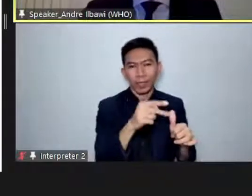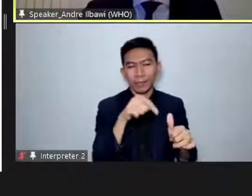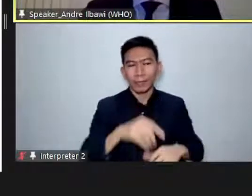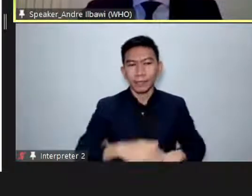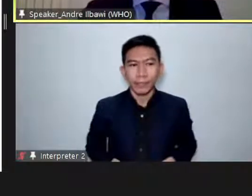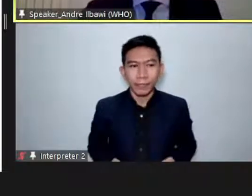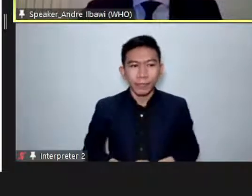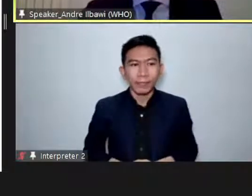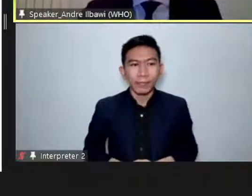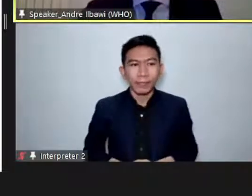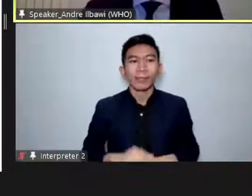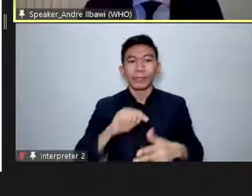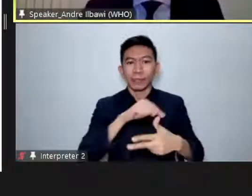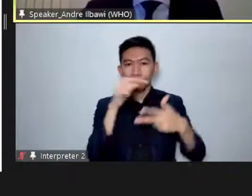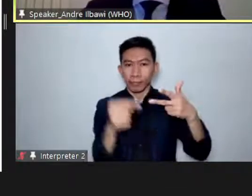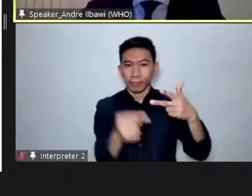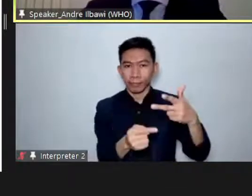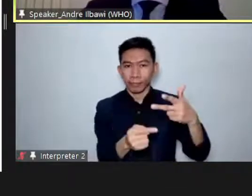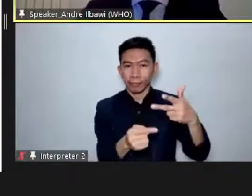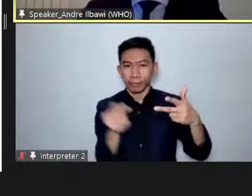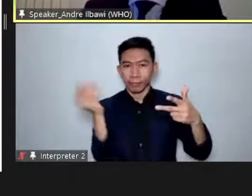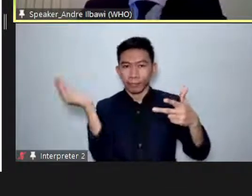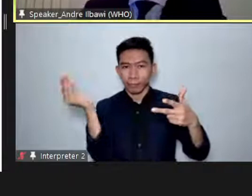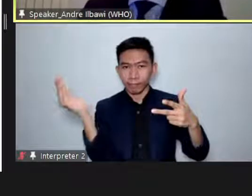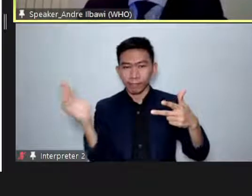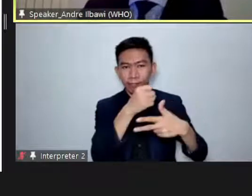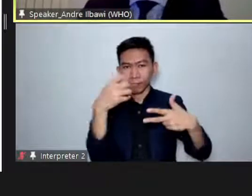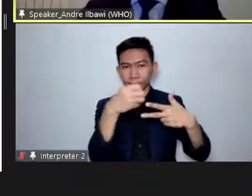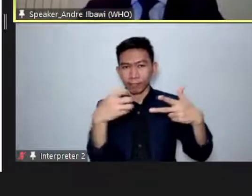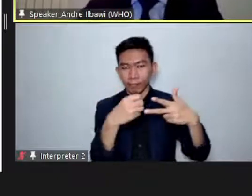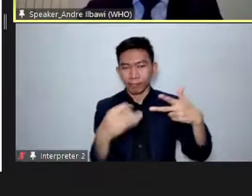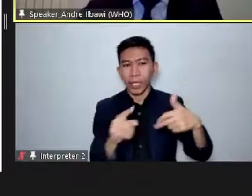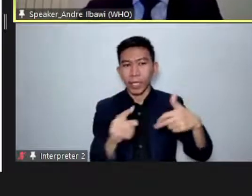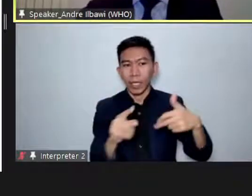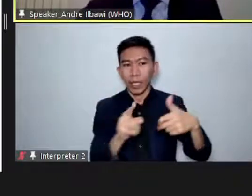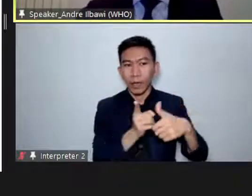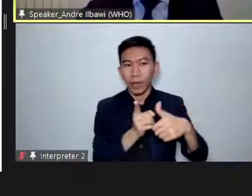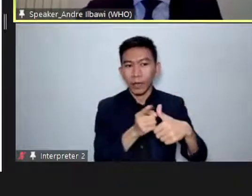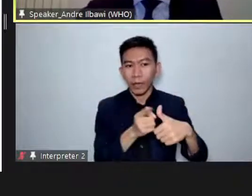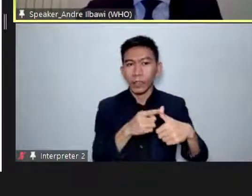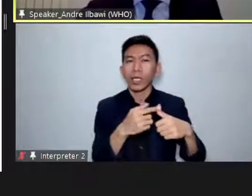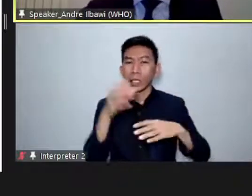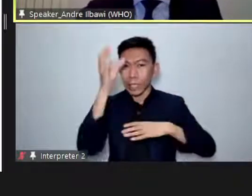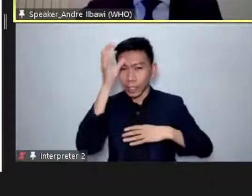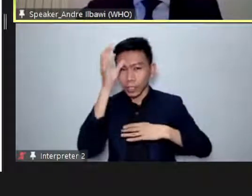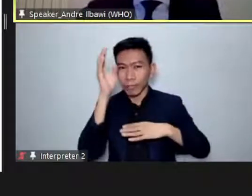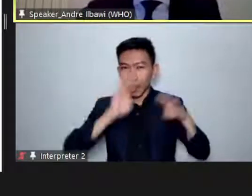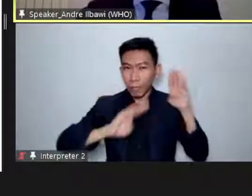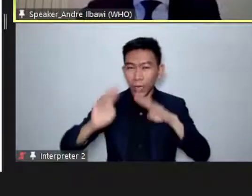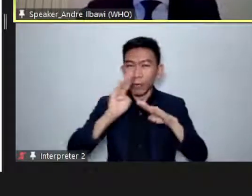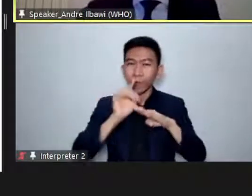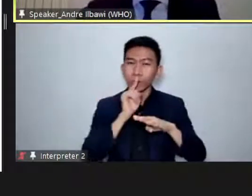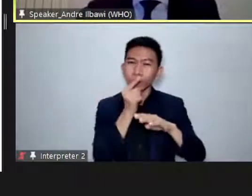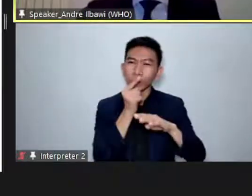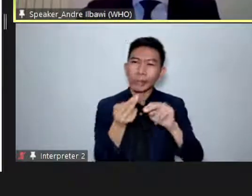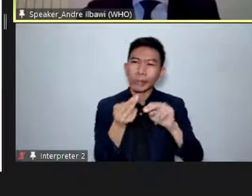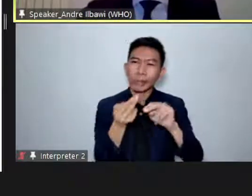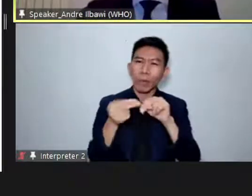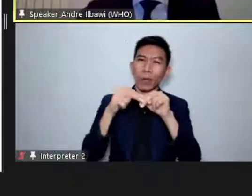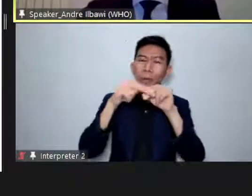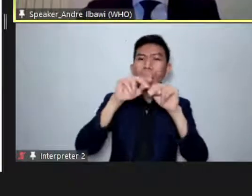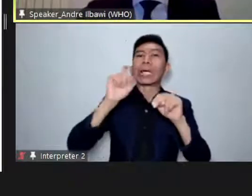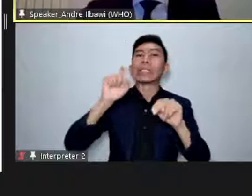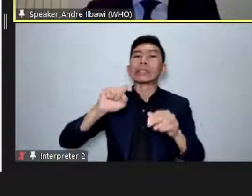three take-home messages today. The first is that the cancer burden is increasing. We must set priorities and act